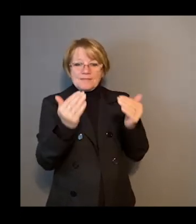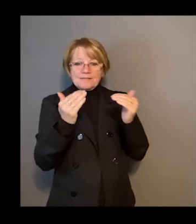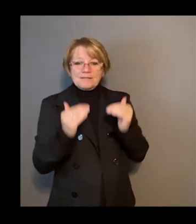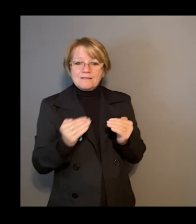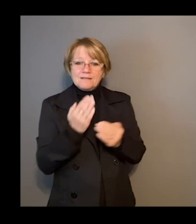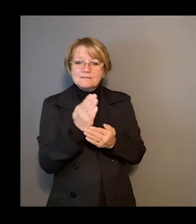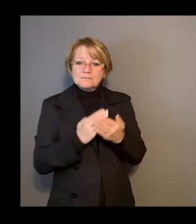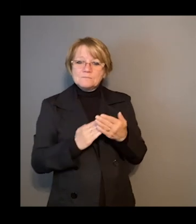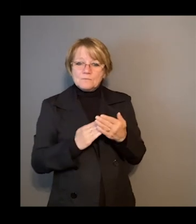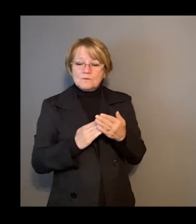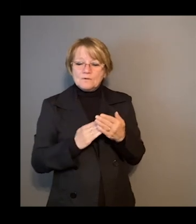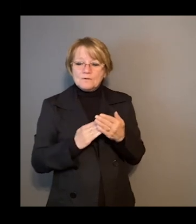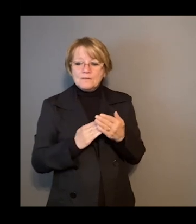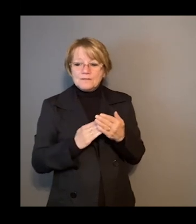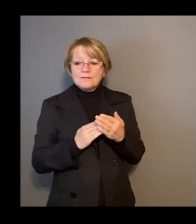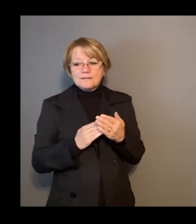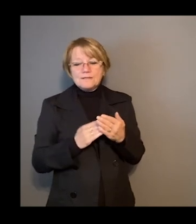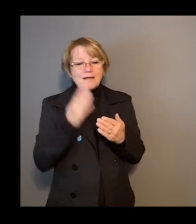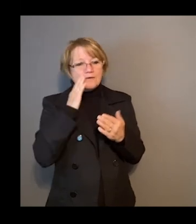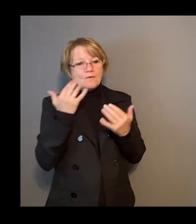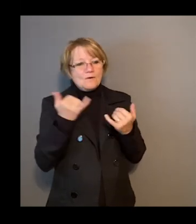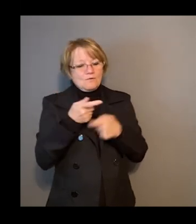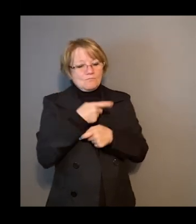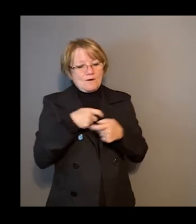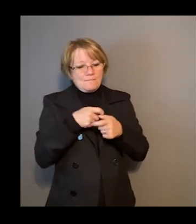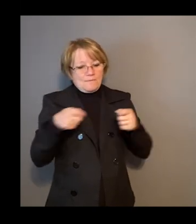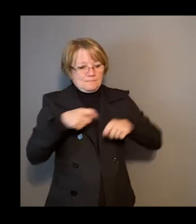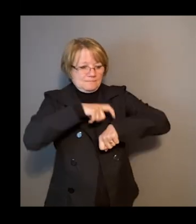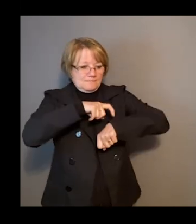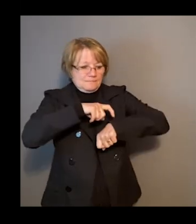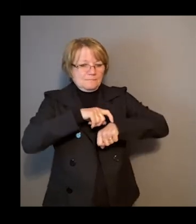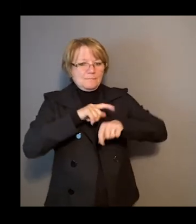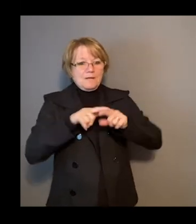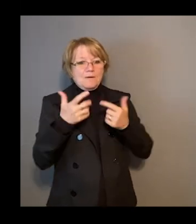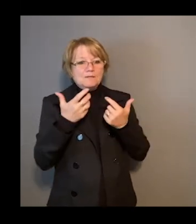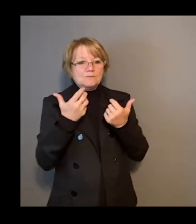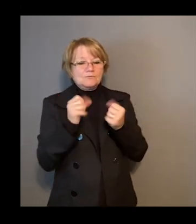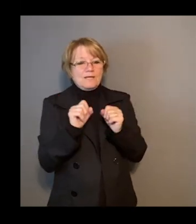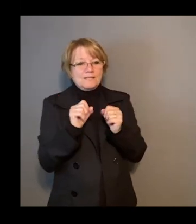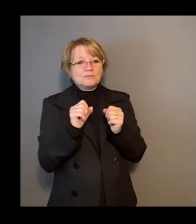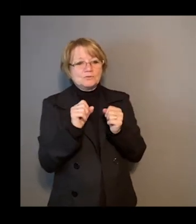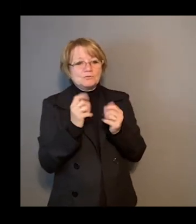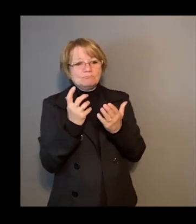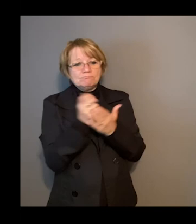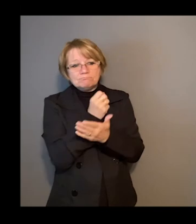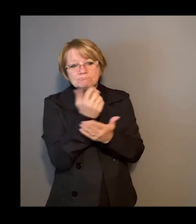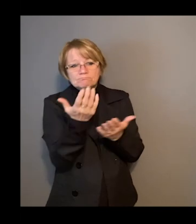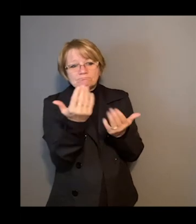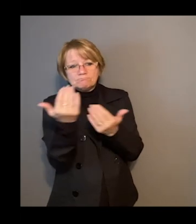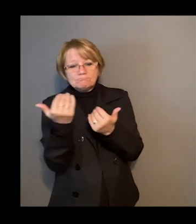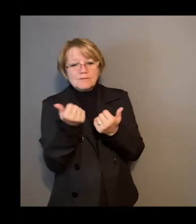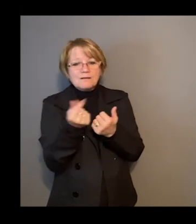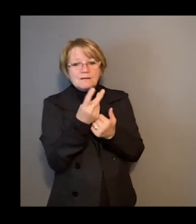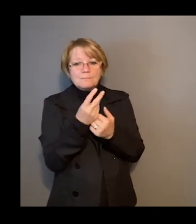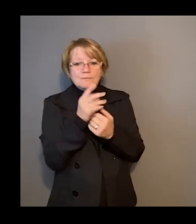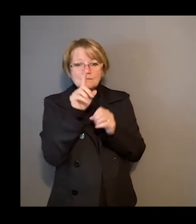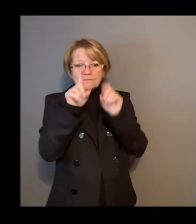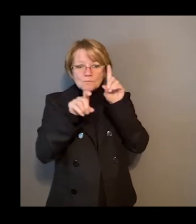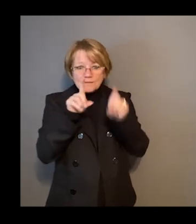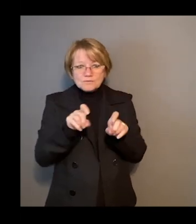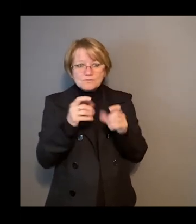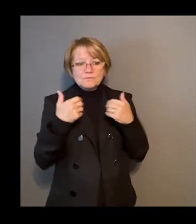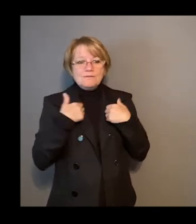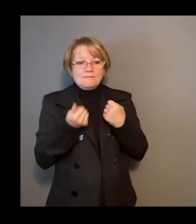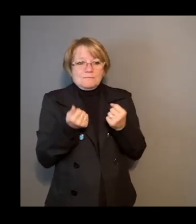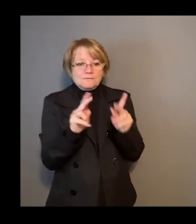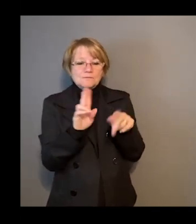know we're wrapping up in time, but I wanted to get to a couple of questions at least, and I've seen some there, and you have the opportunity to utilize the chat if you'd like to ask